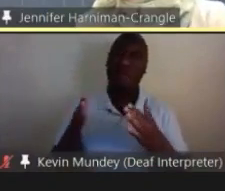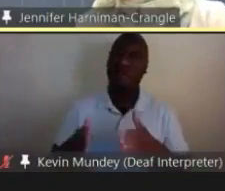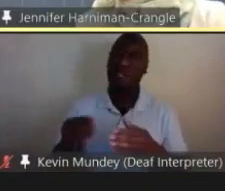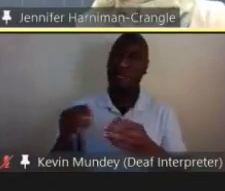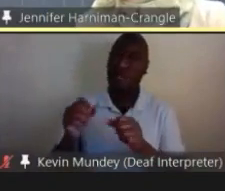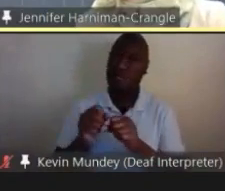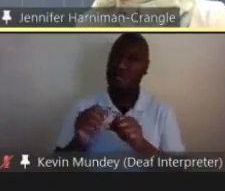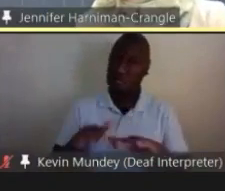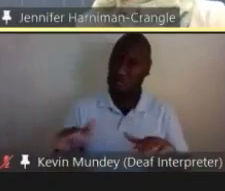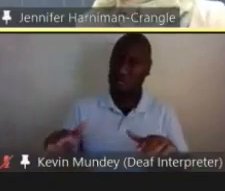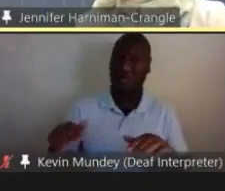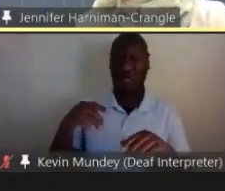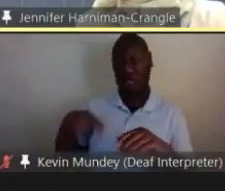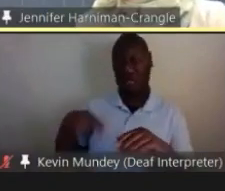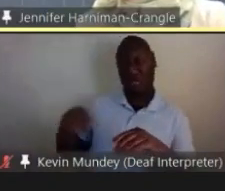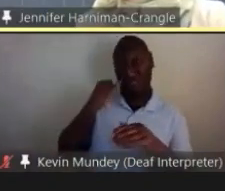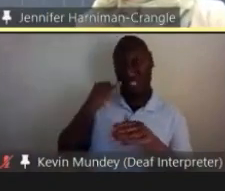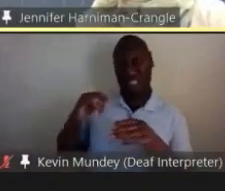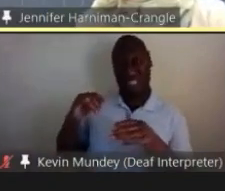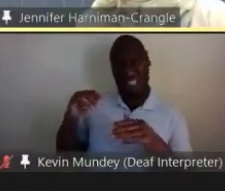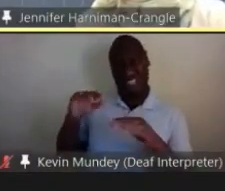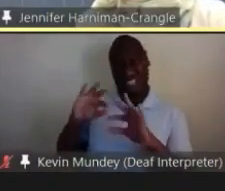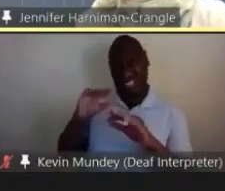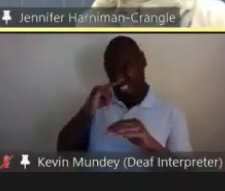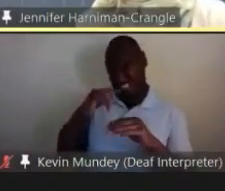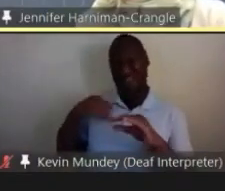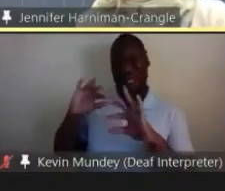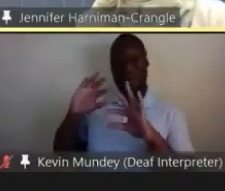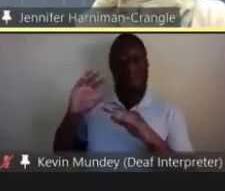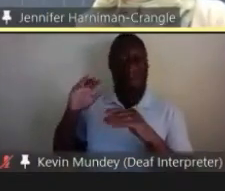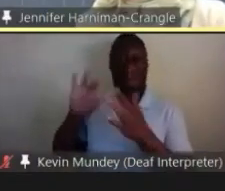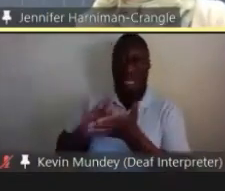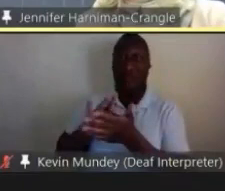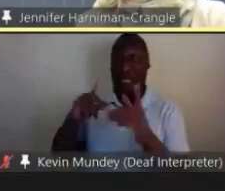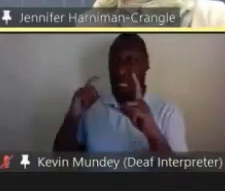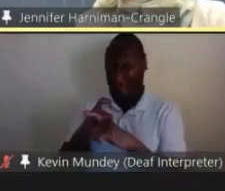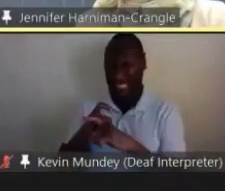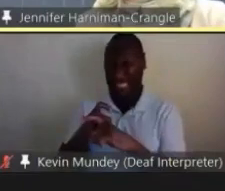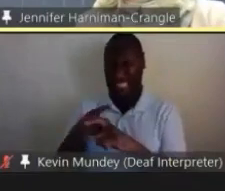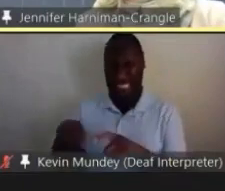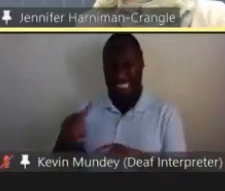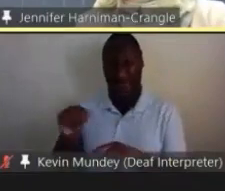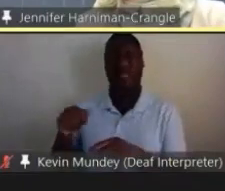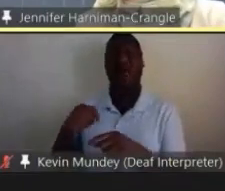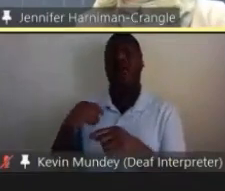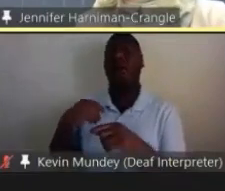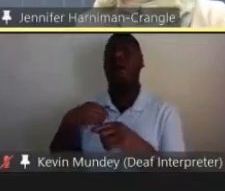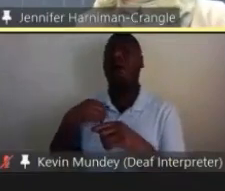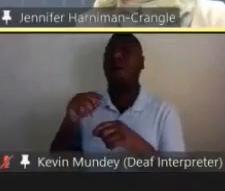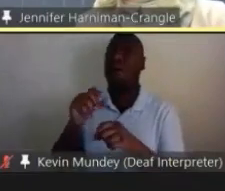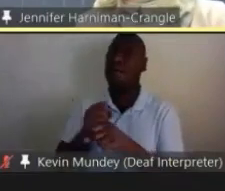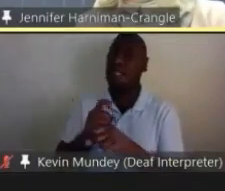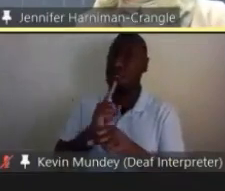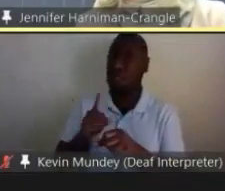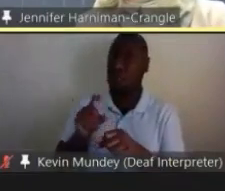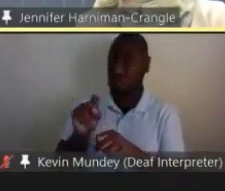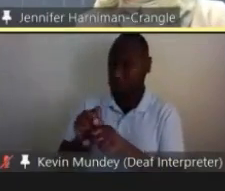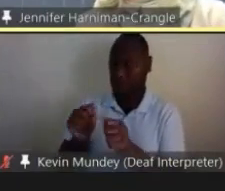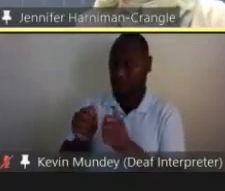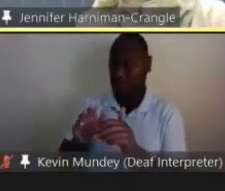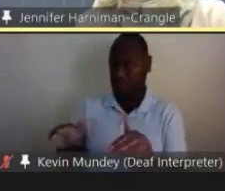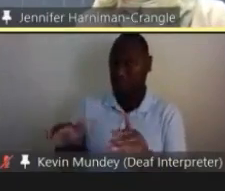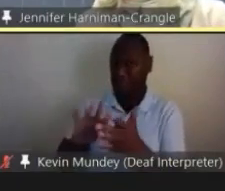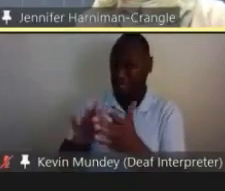complexities across the state of Pennsylvania. My job is to help children who are medically complicated return home to